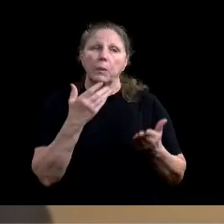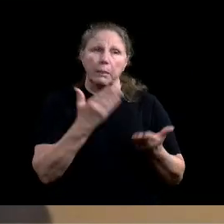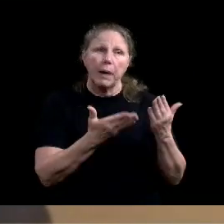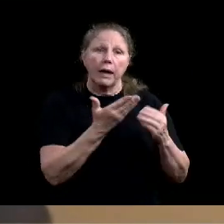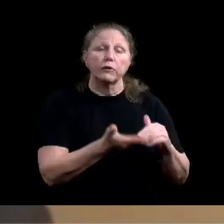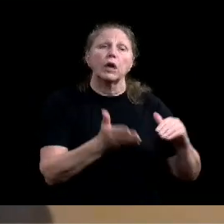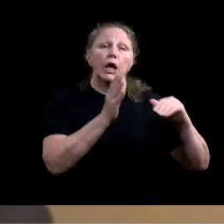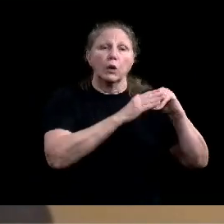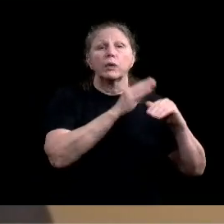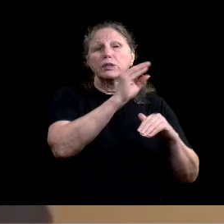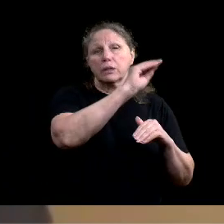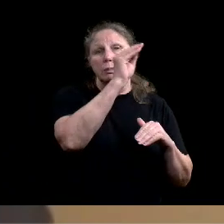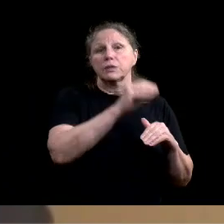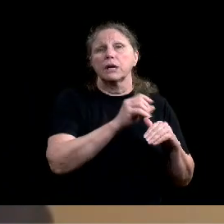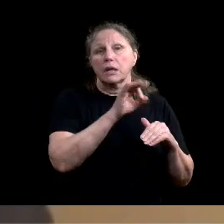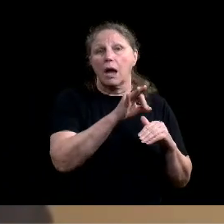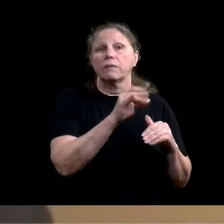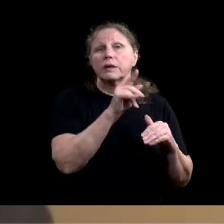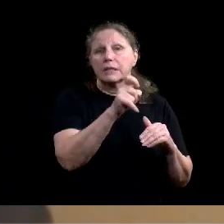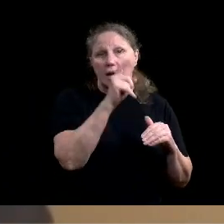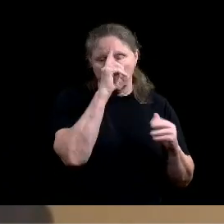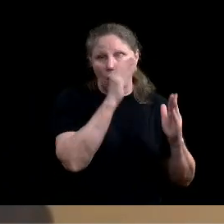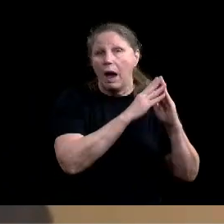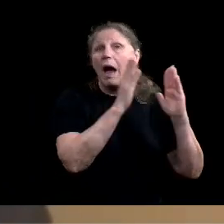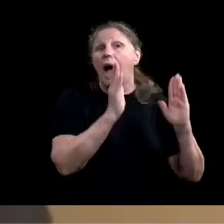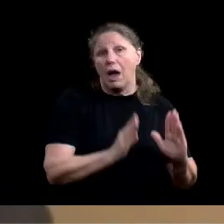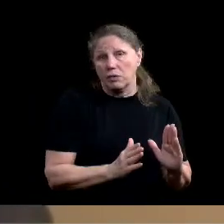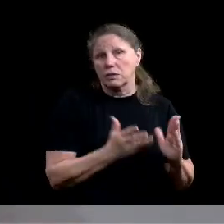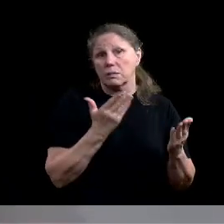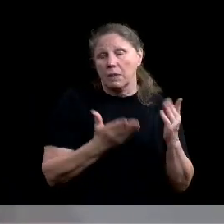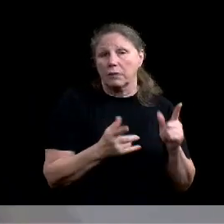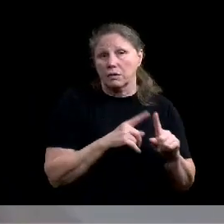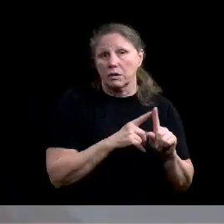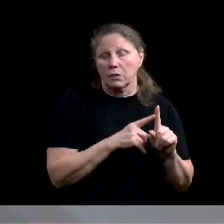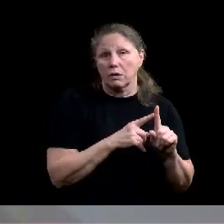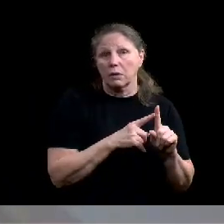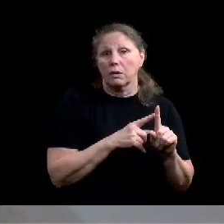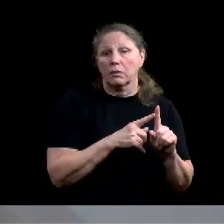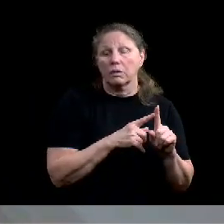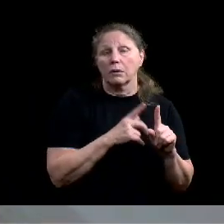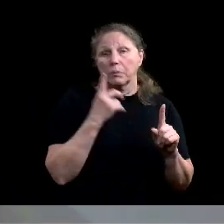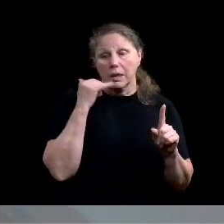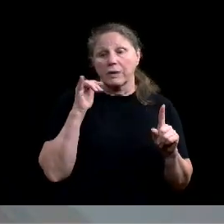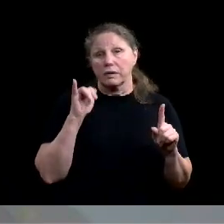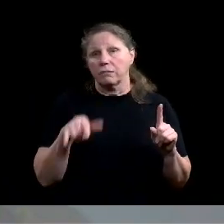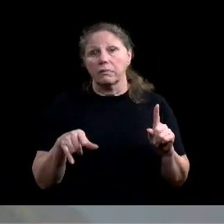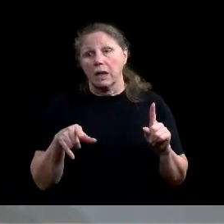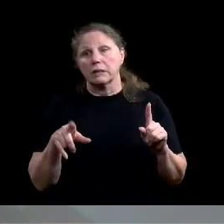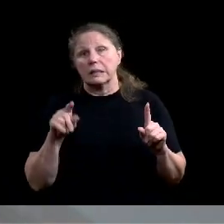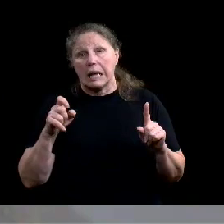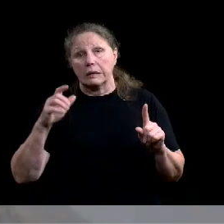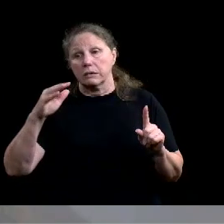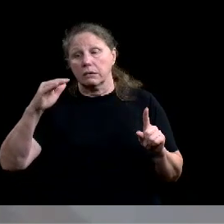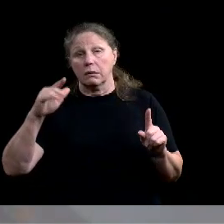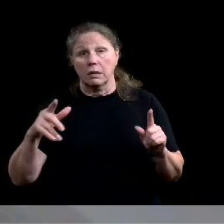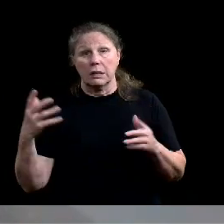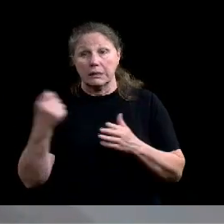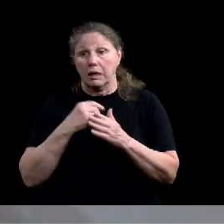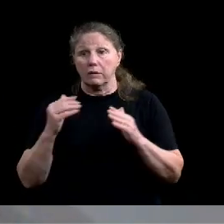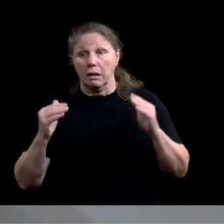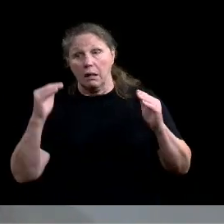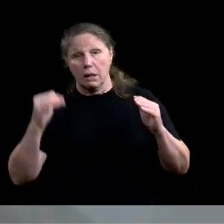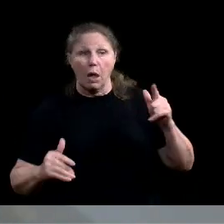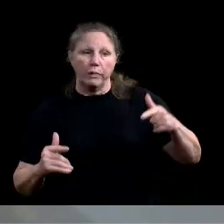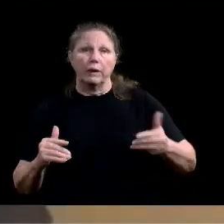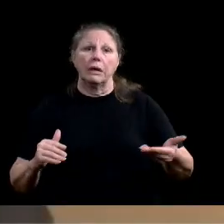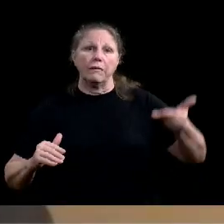in the wake of this. We went in the opposite direction for the last several years. Valuations have been going up, but